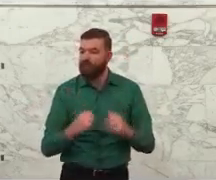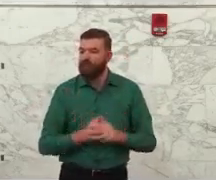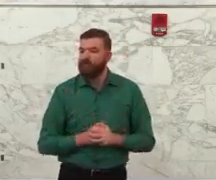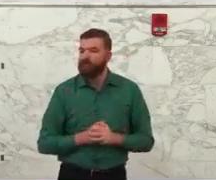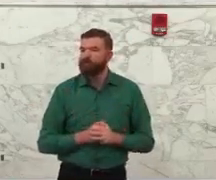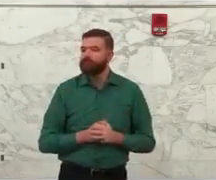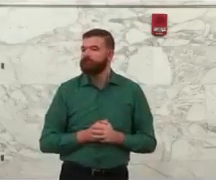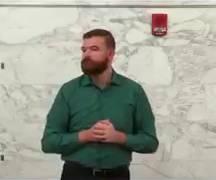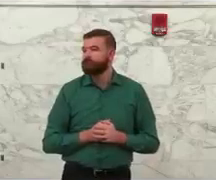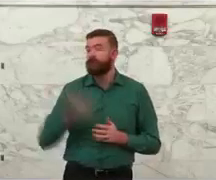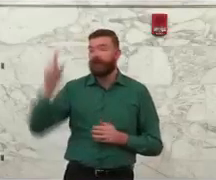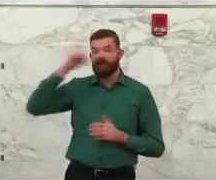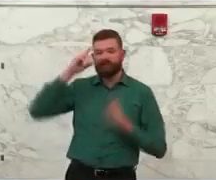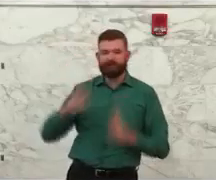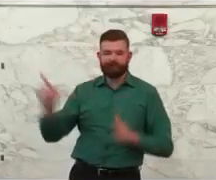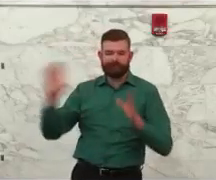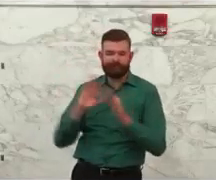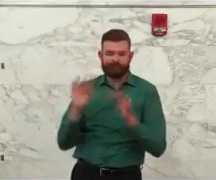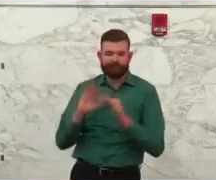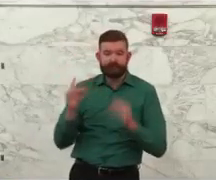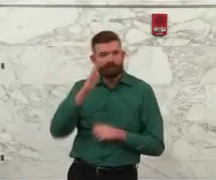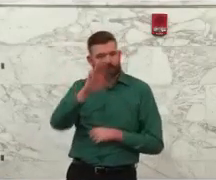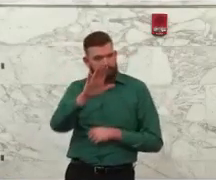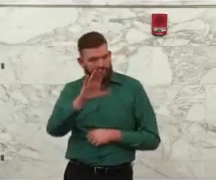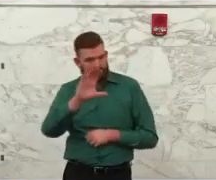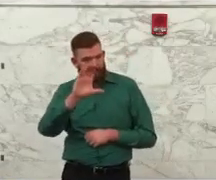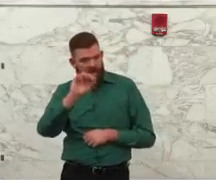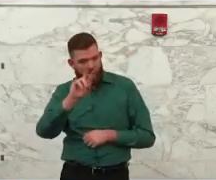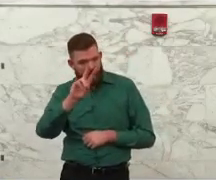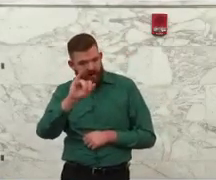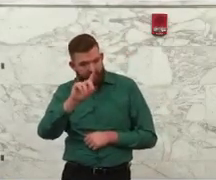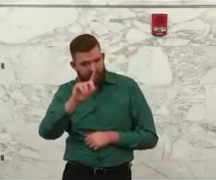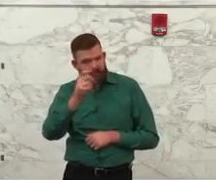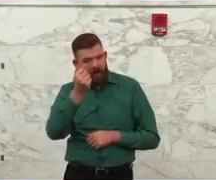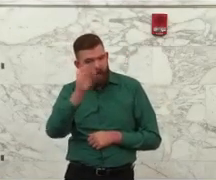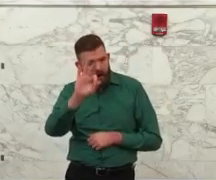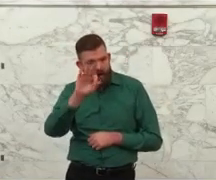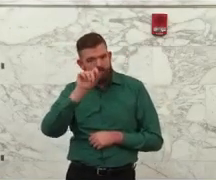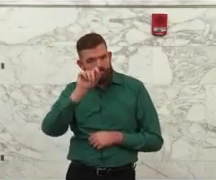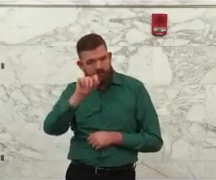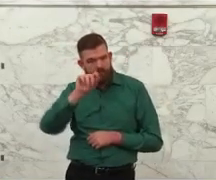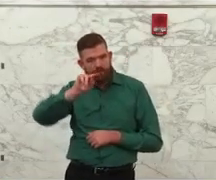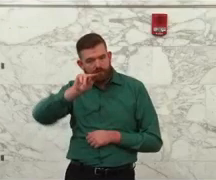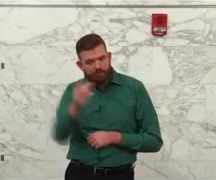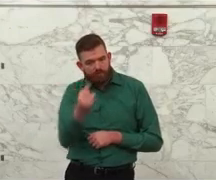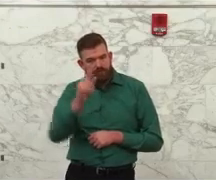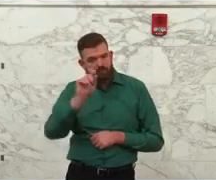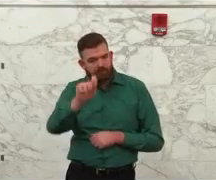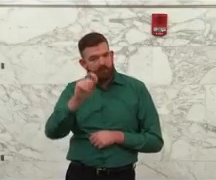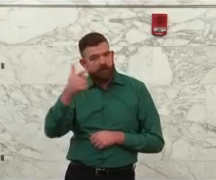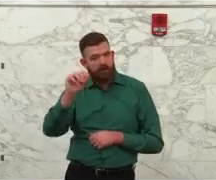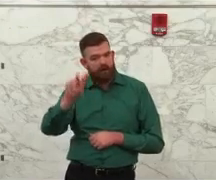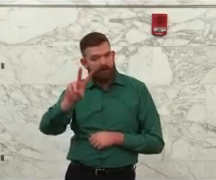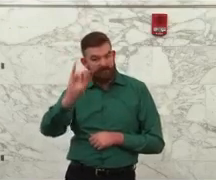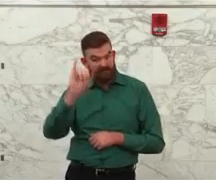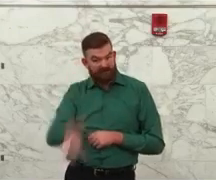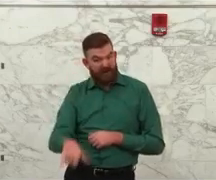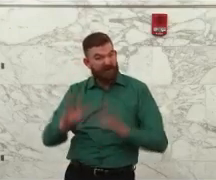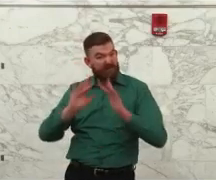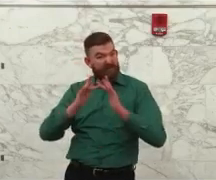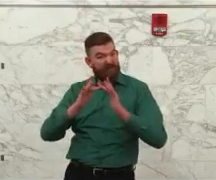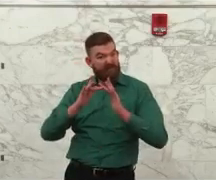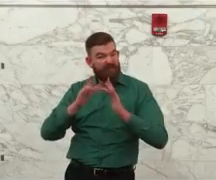covid19.nj.gov. General Beal, how are your women and men holding up, and how are things going both at the Bergen site and the preparations down